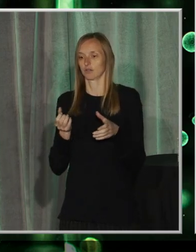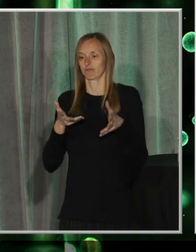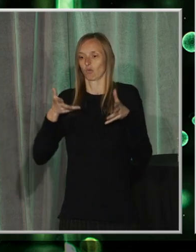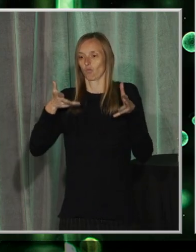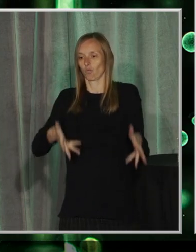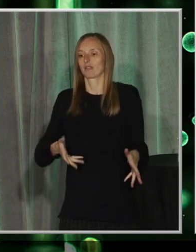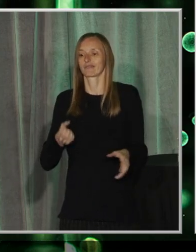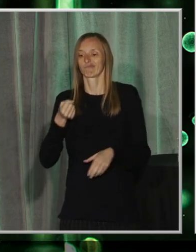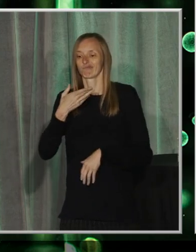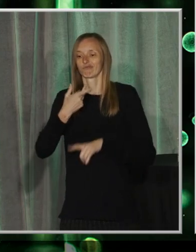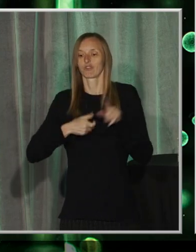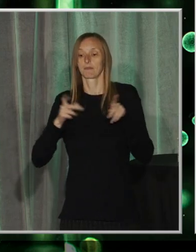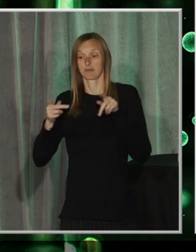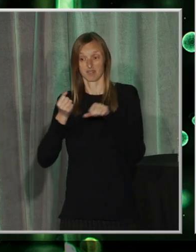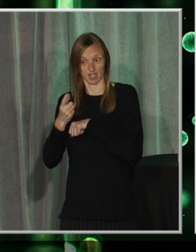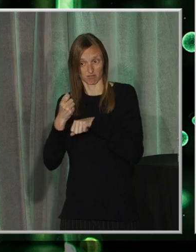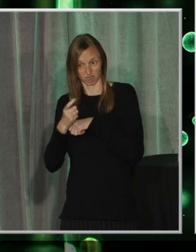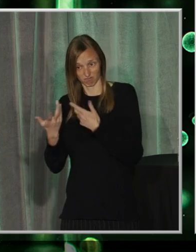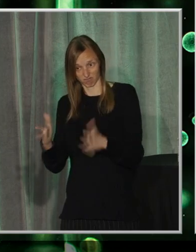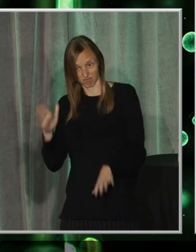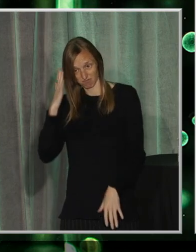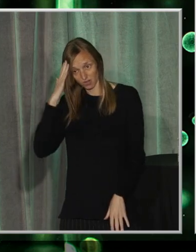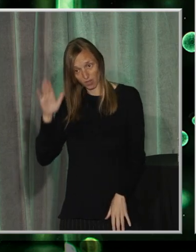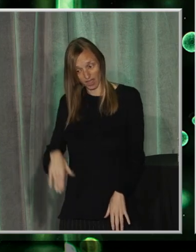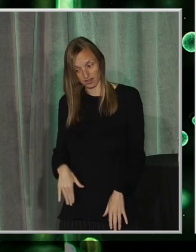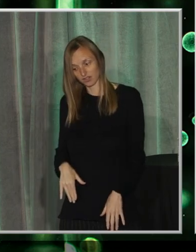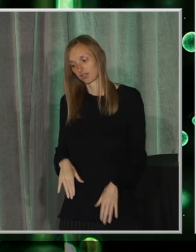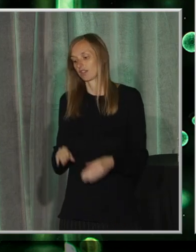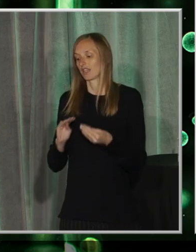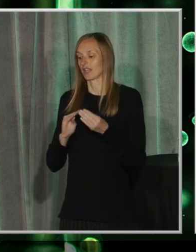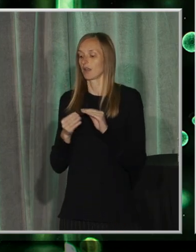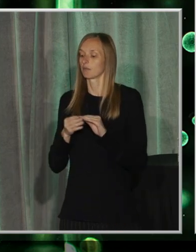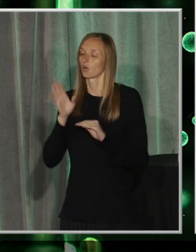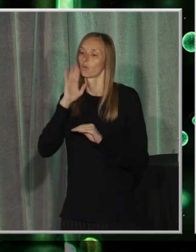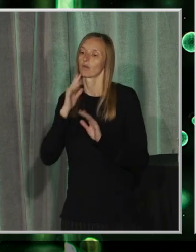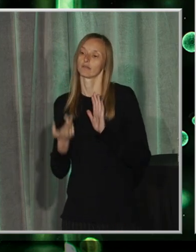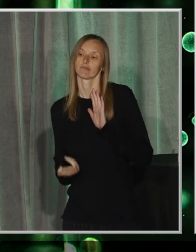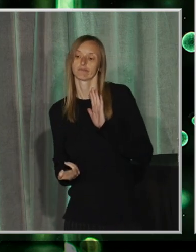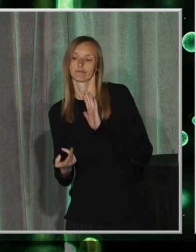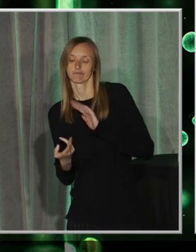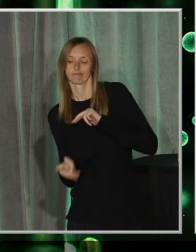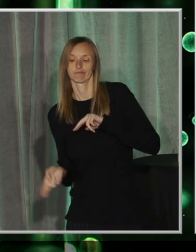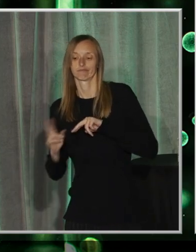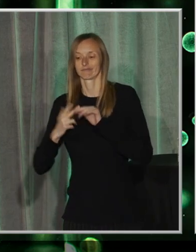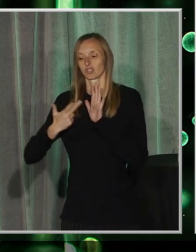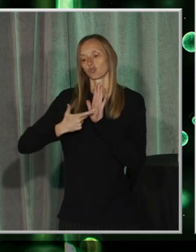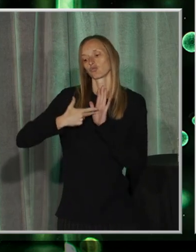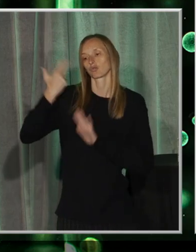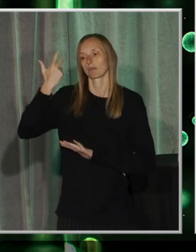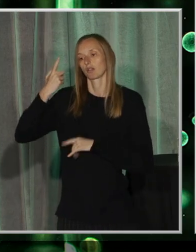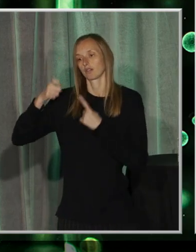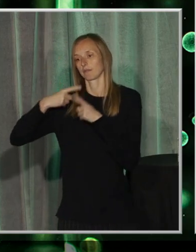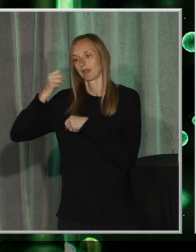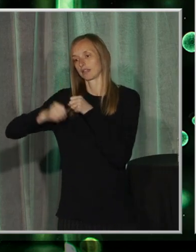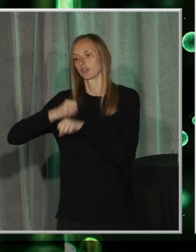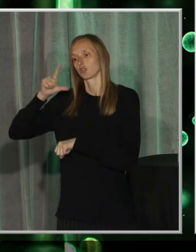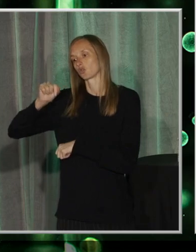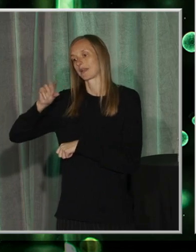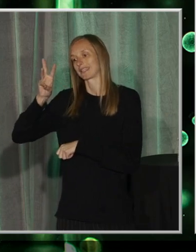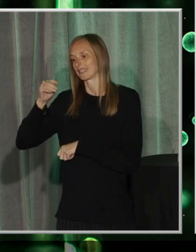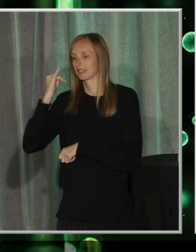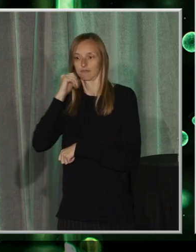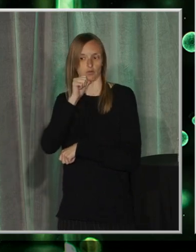annually? And this number is assumed to triple by 2060 if no measures are